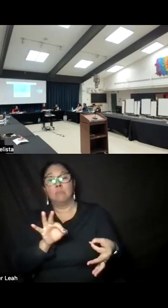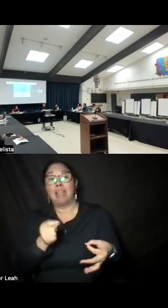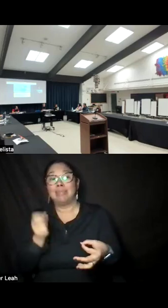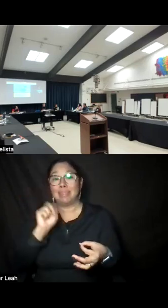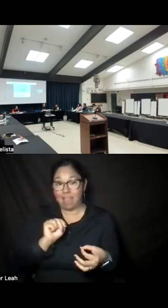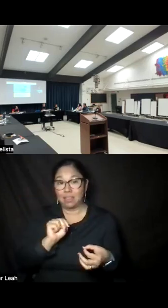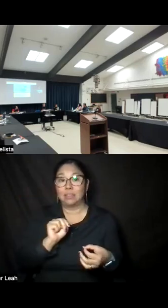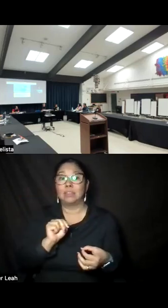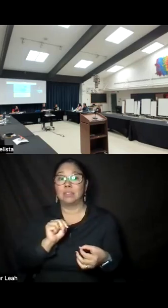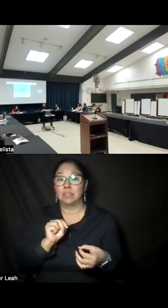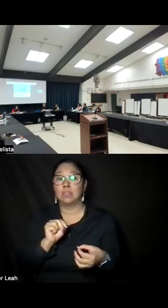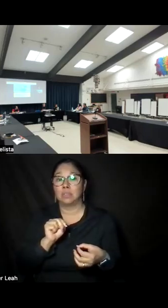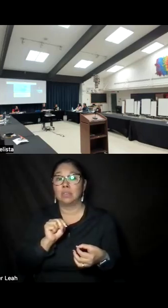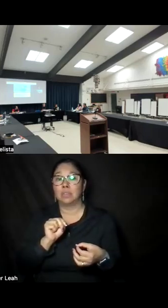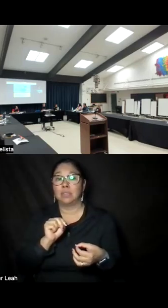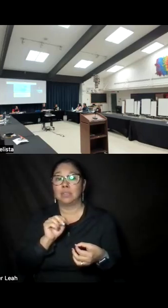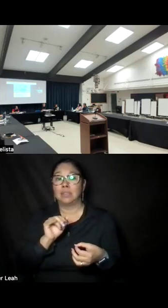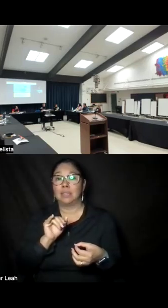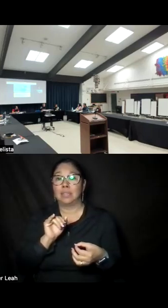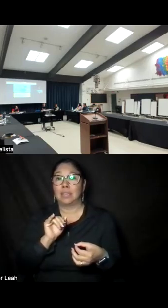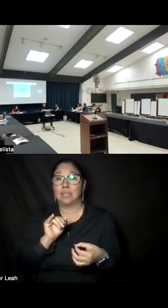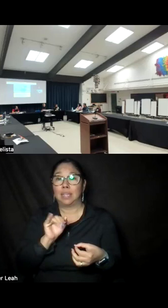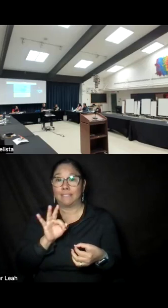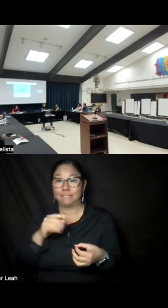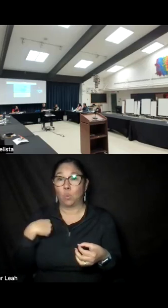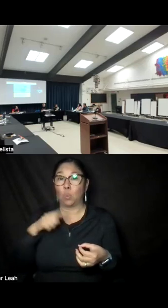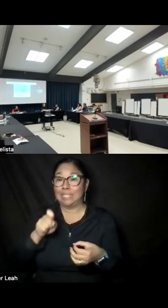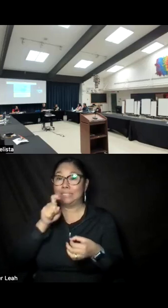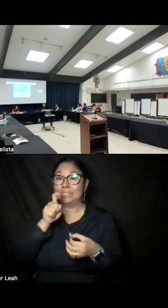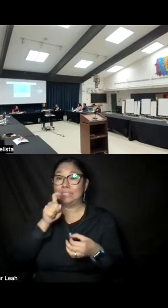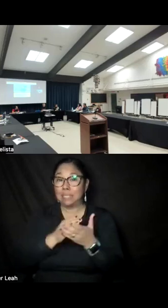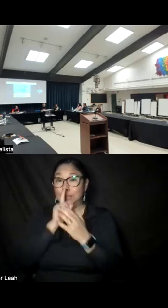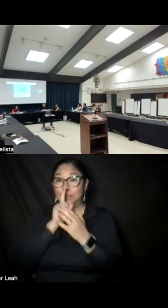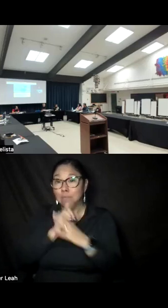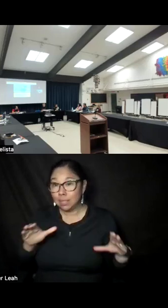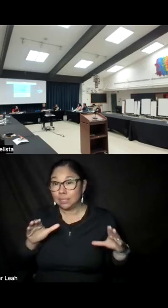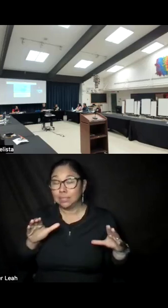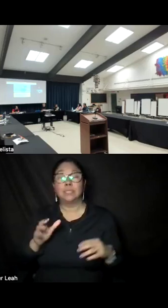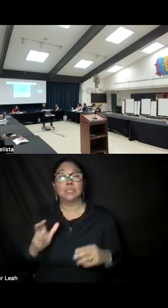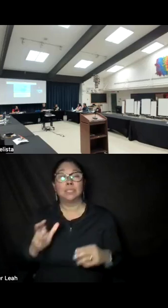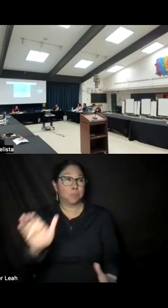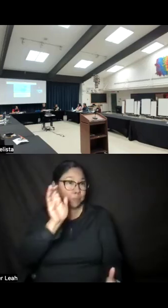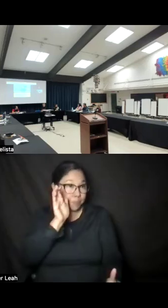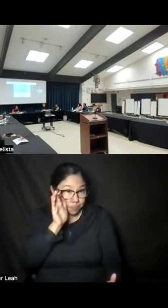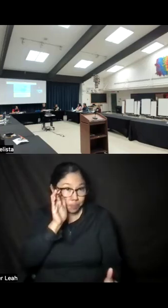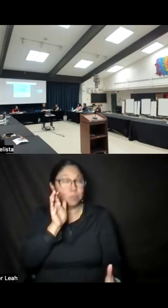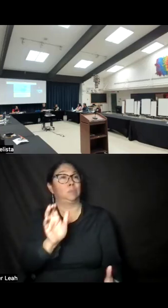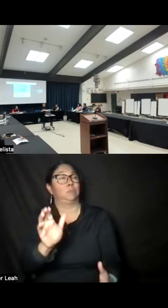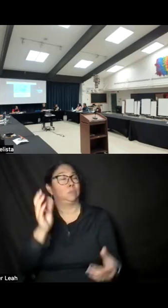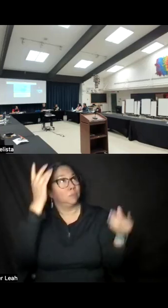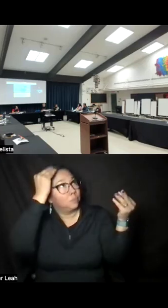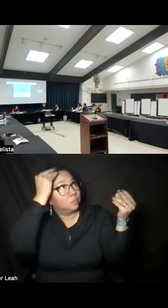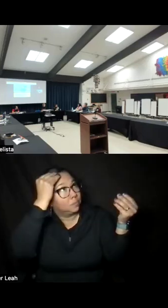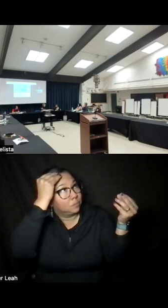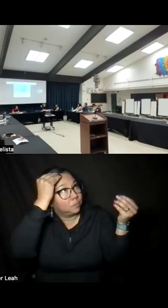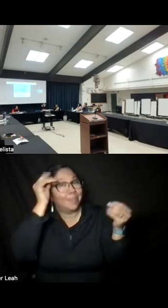then if there's a moment where we need to kind of have some silence to reflect on what has been reported, I will call